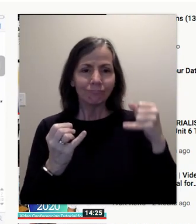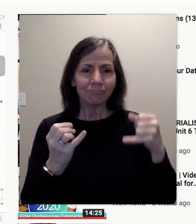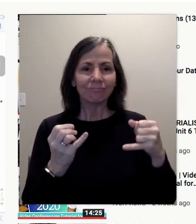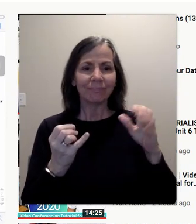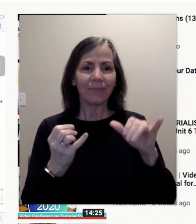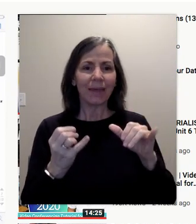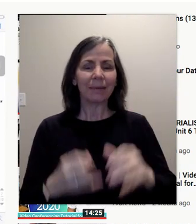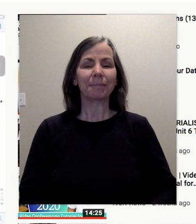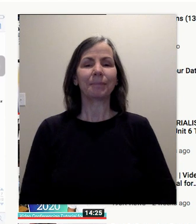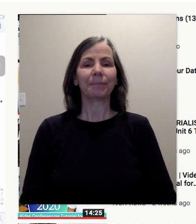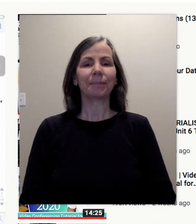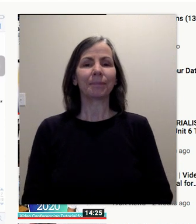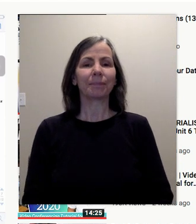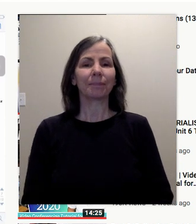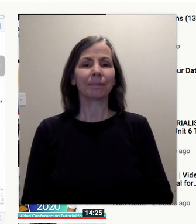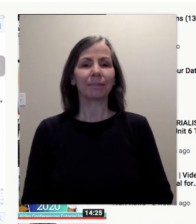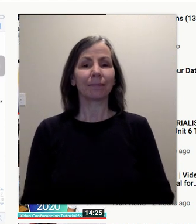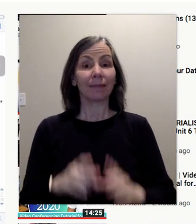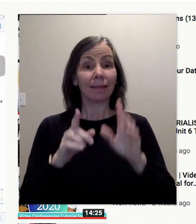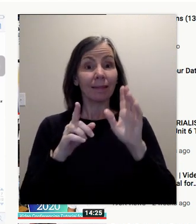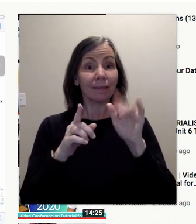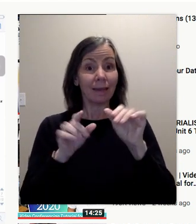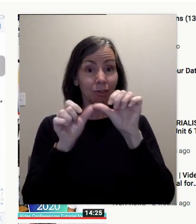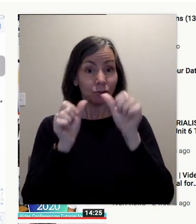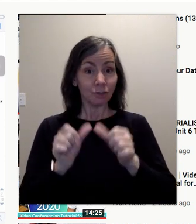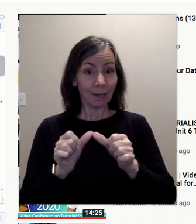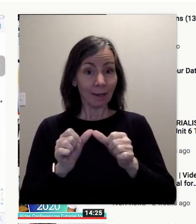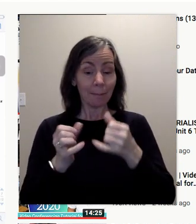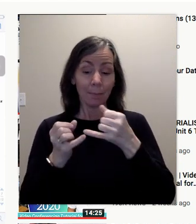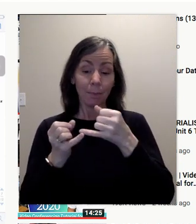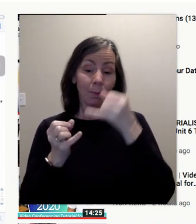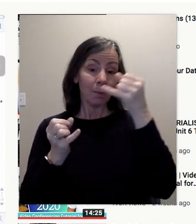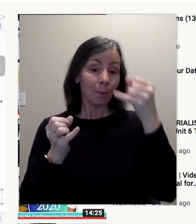So this is our parabola. Yay!